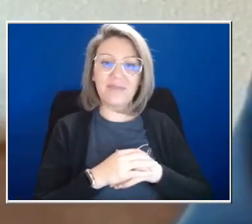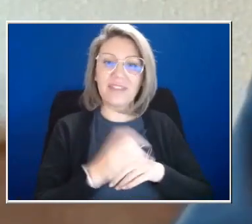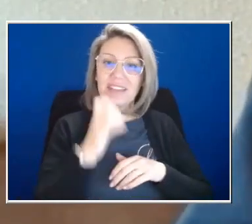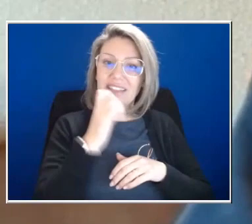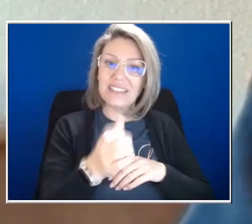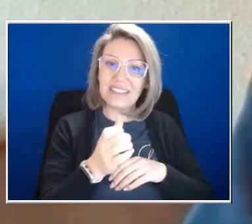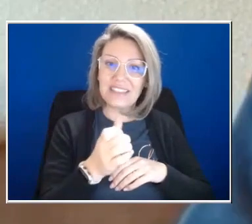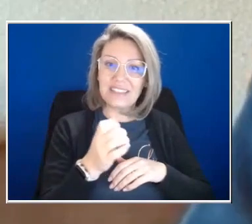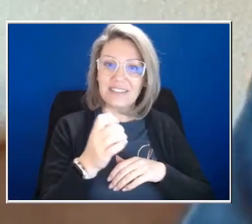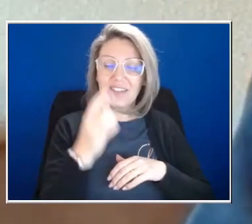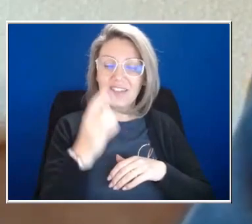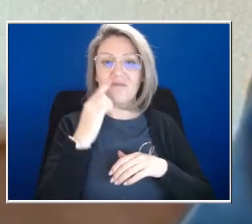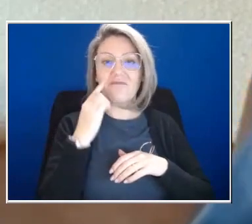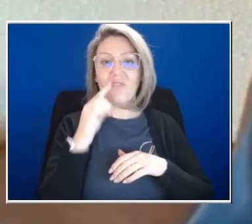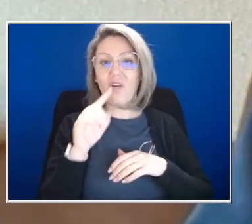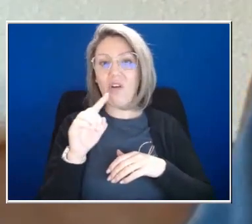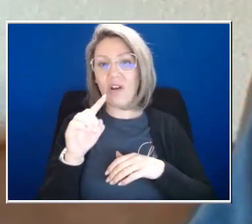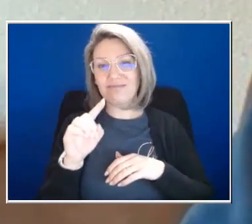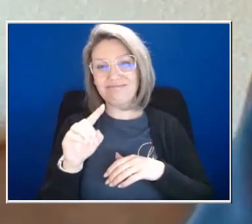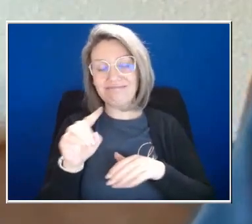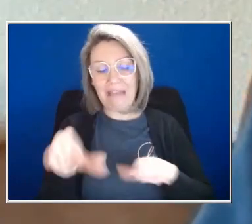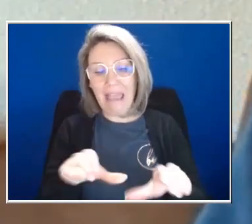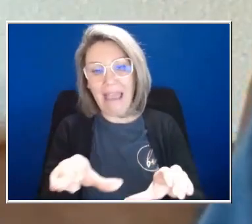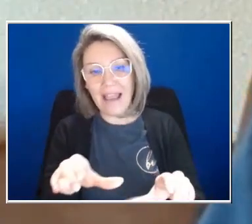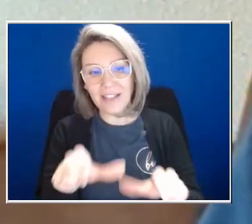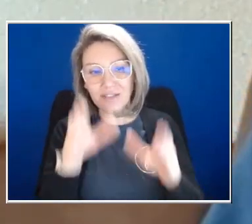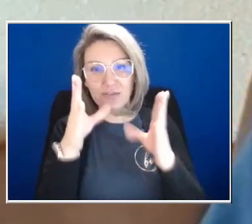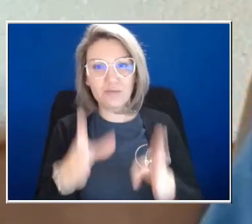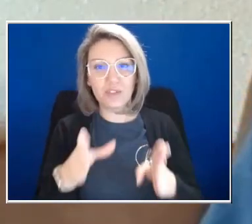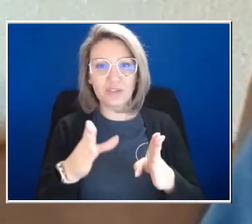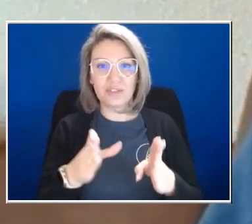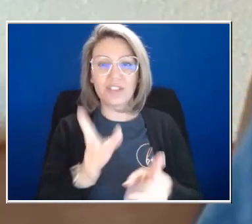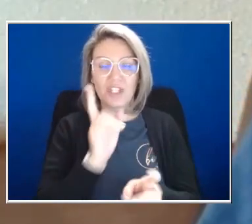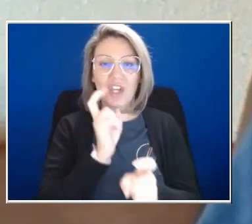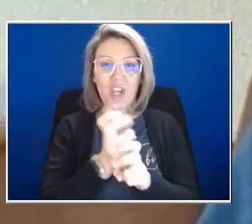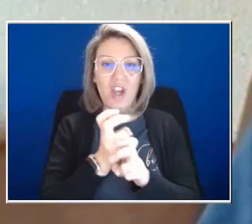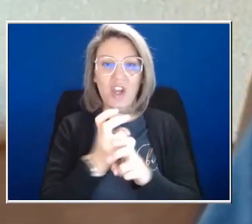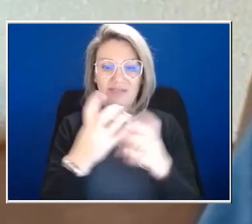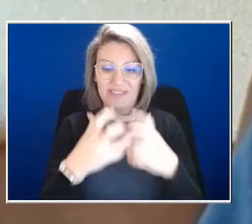for an active person or someone that wants to be active. It's a very hard device to live with.